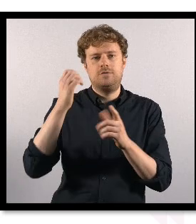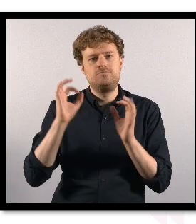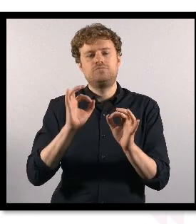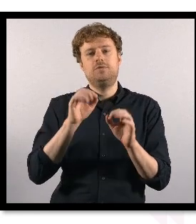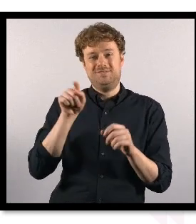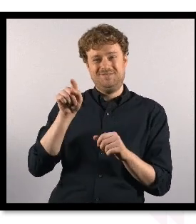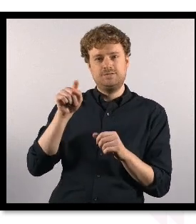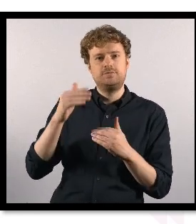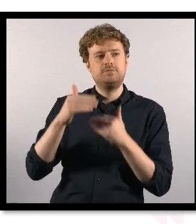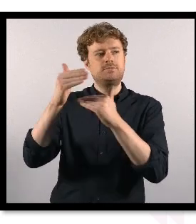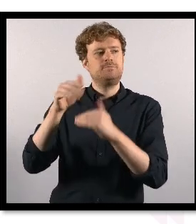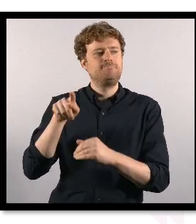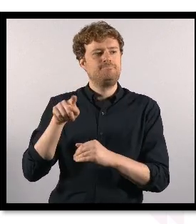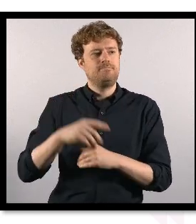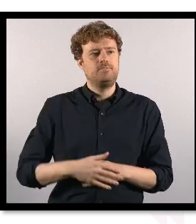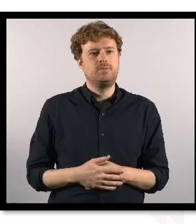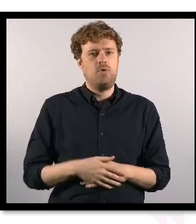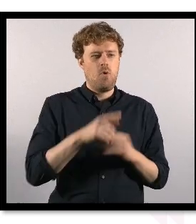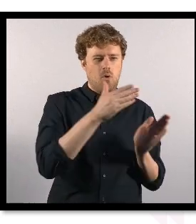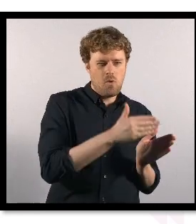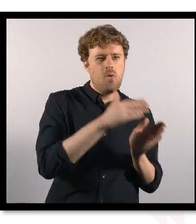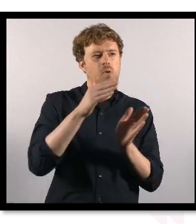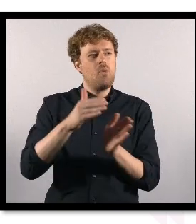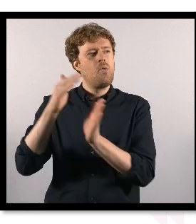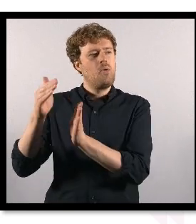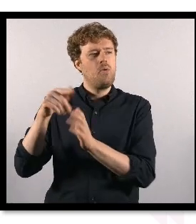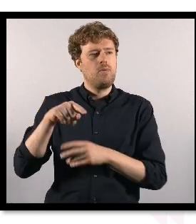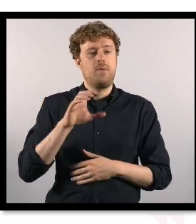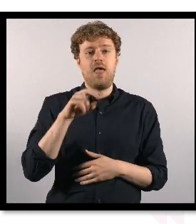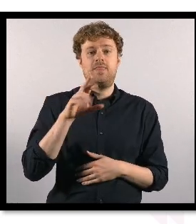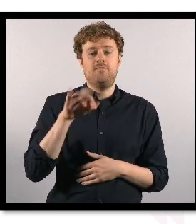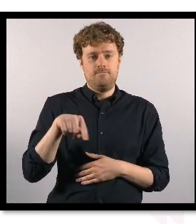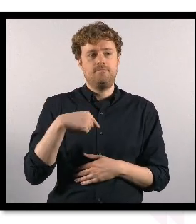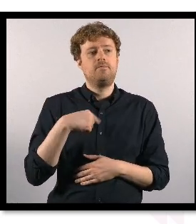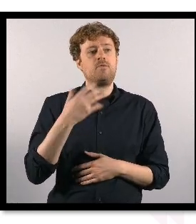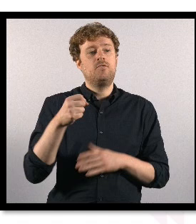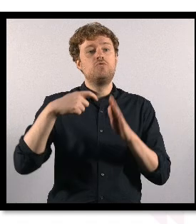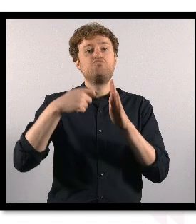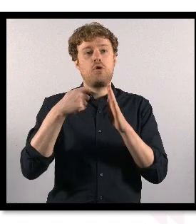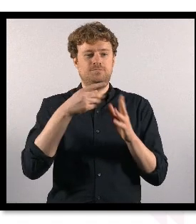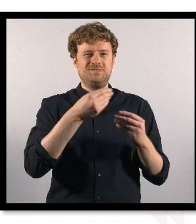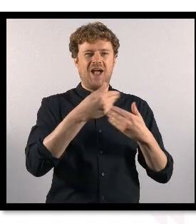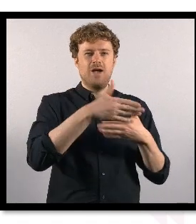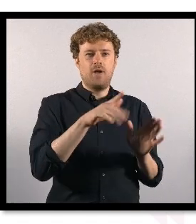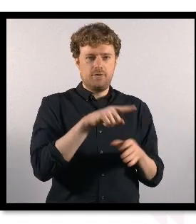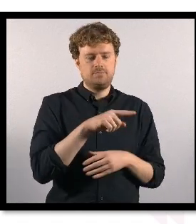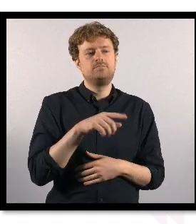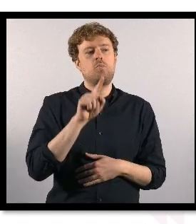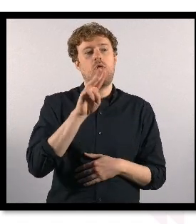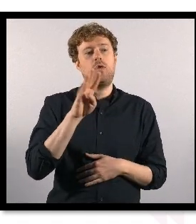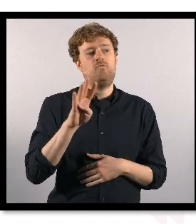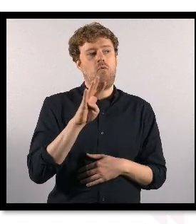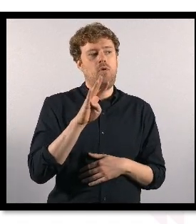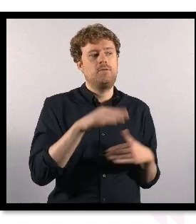to draw your attention towards the faint gray line at the top of the graph. This represents our archive projects. And I don't think we talk sufficiently